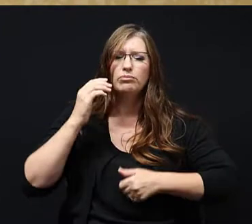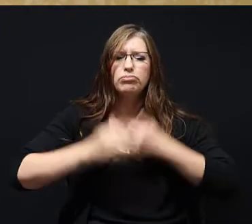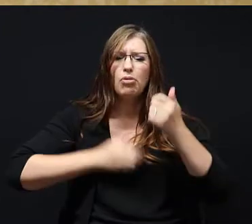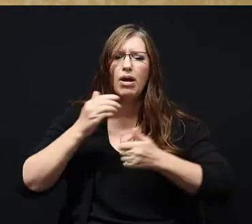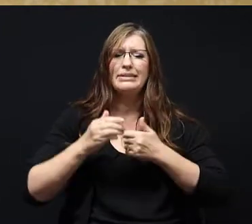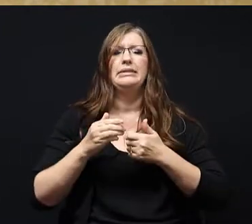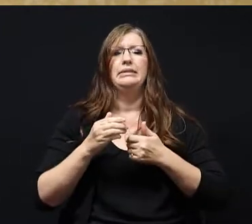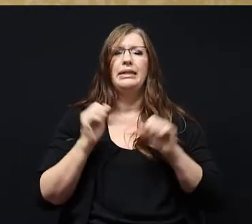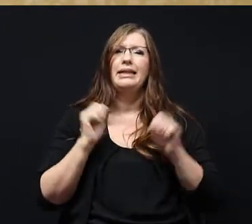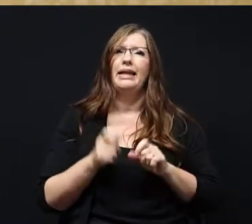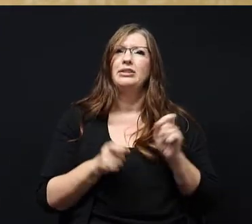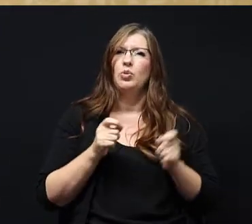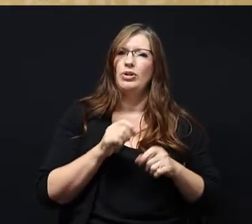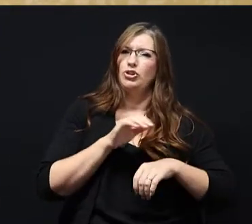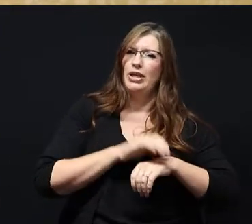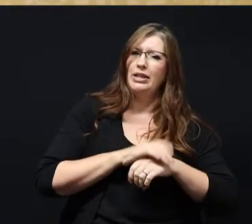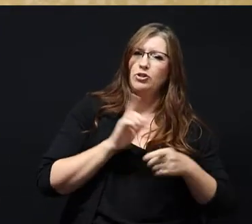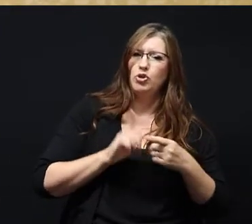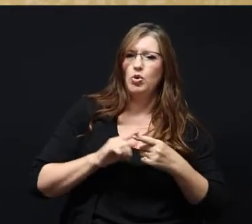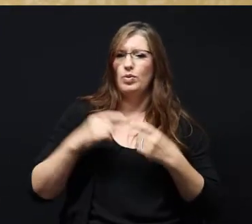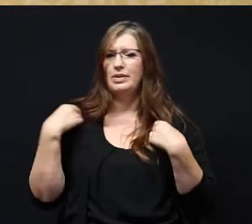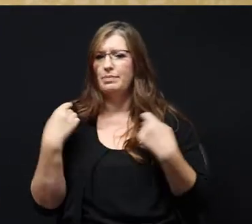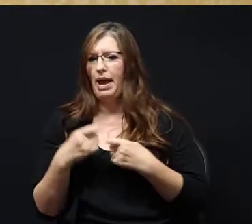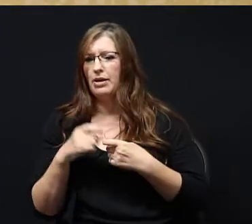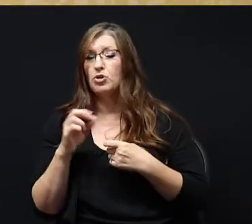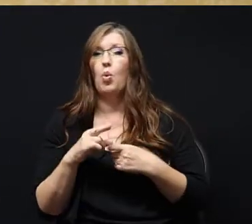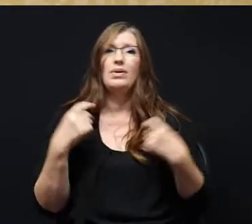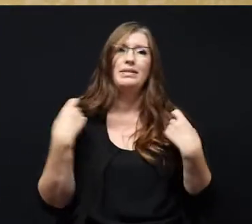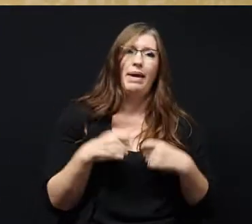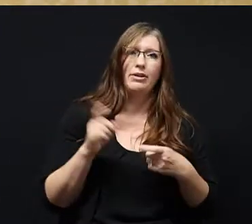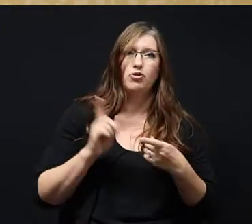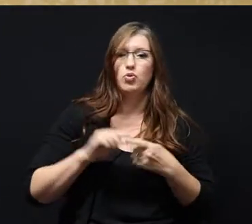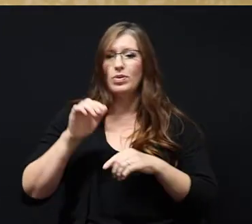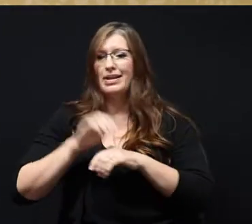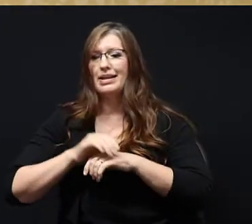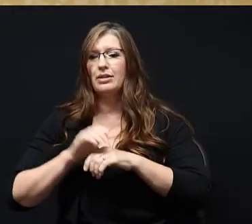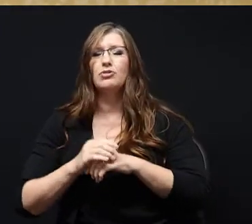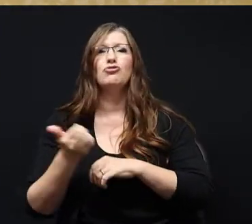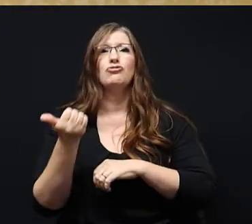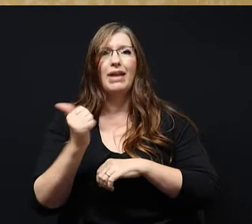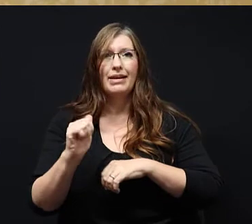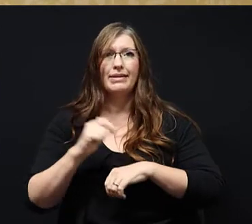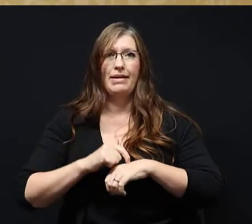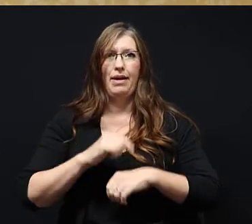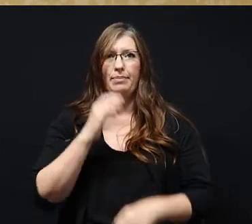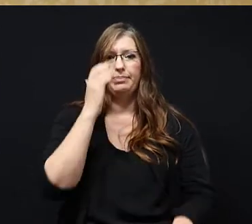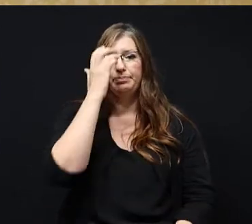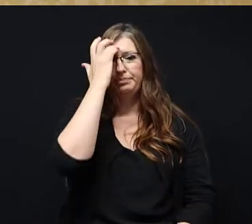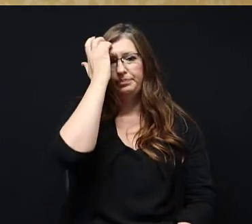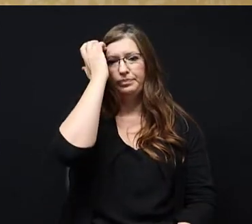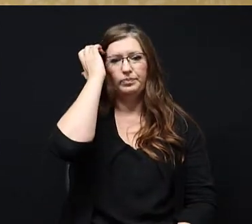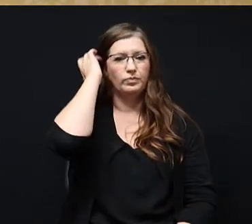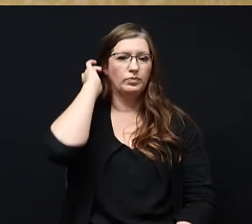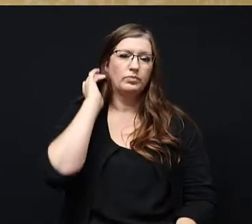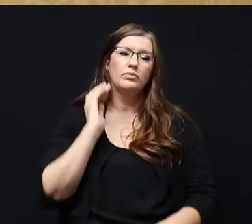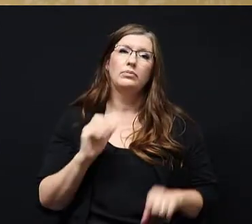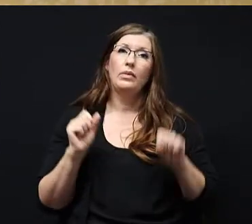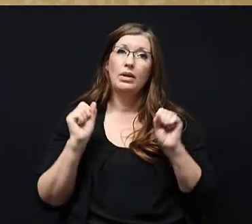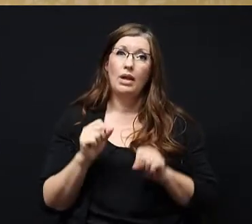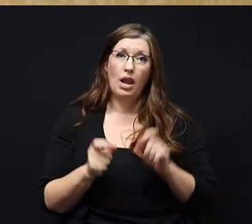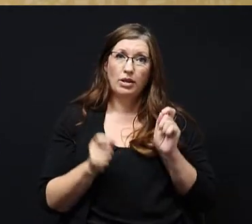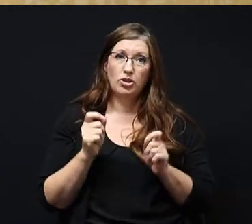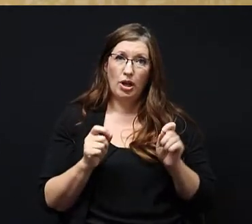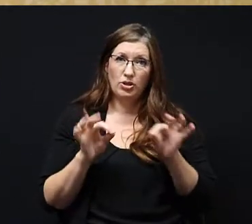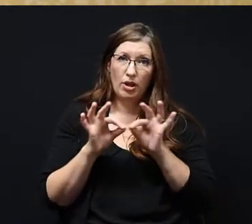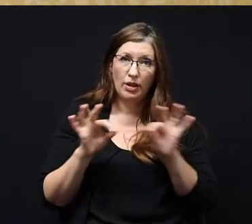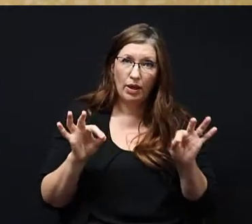voting process. That'll switch from English to Spanish or Spanish to English at any point in time. Not only can we change the